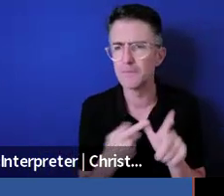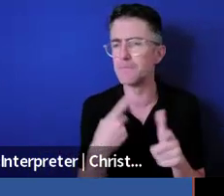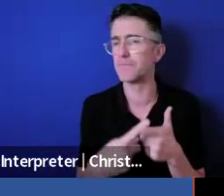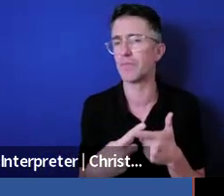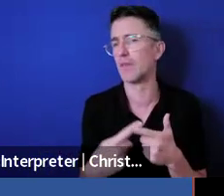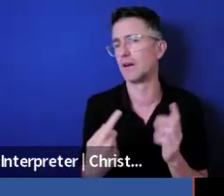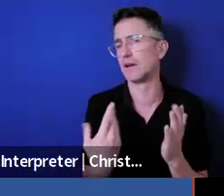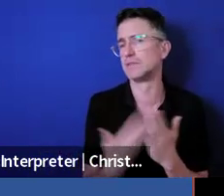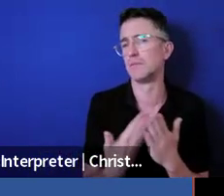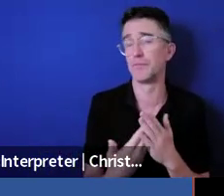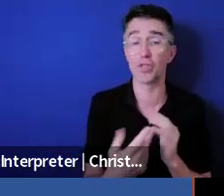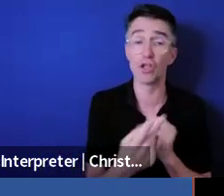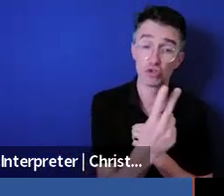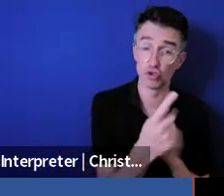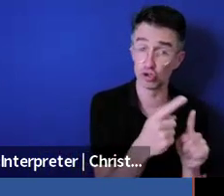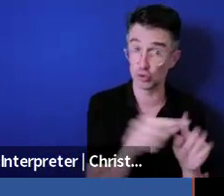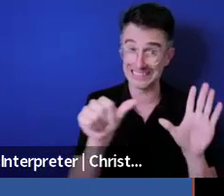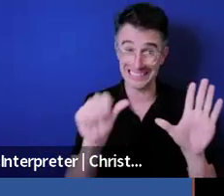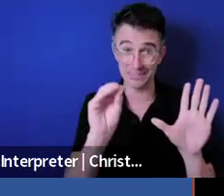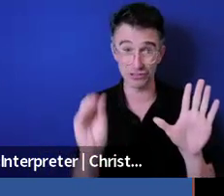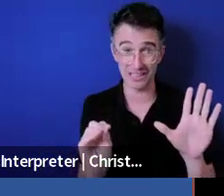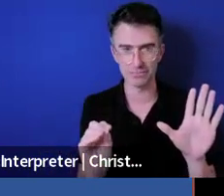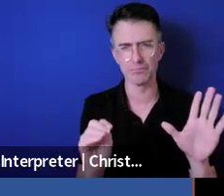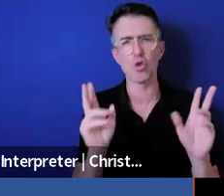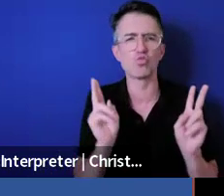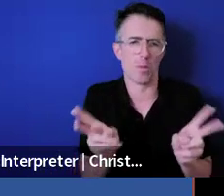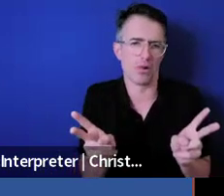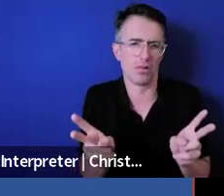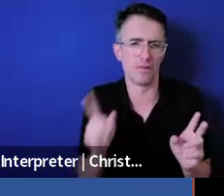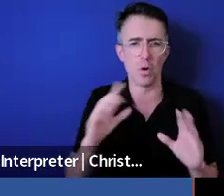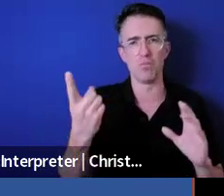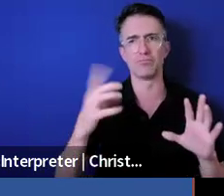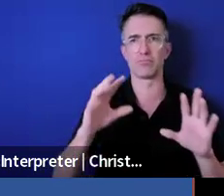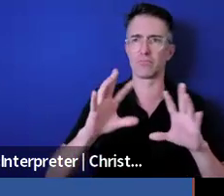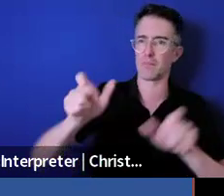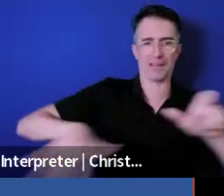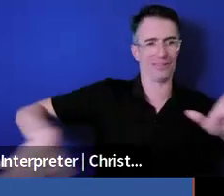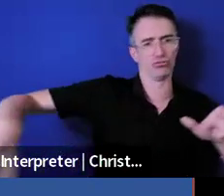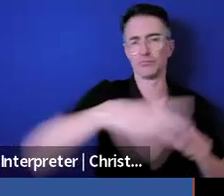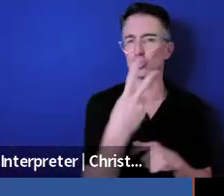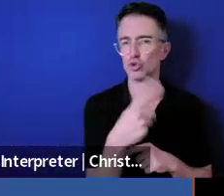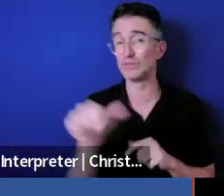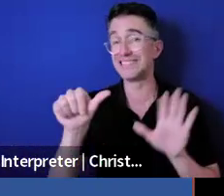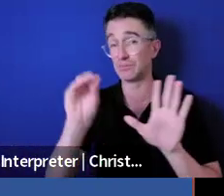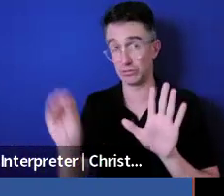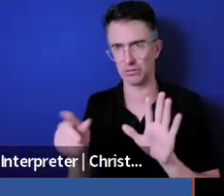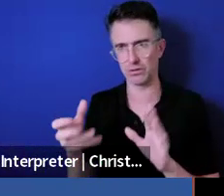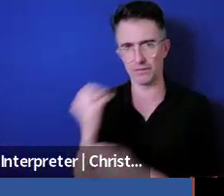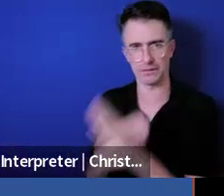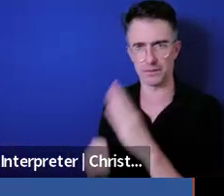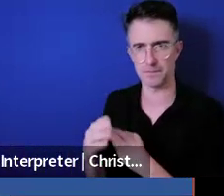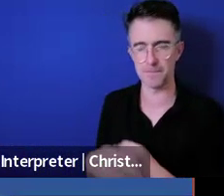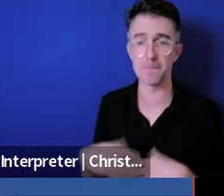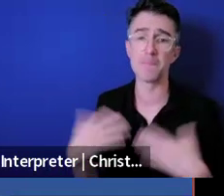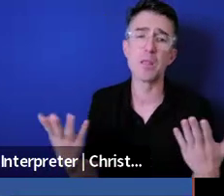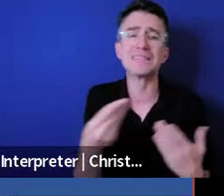go beyond that for richer and older countries, but this is a little bit of a target, just to clarify at